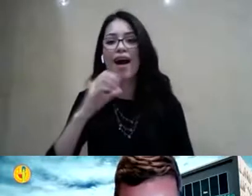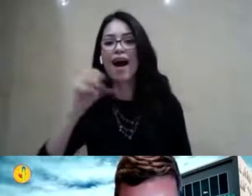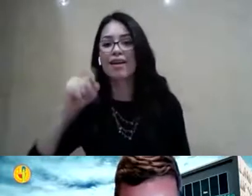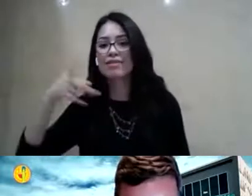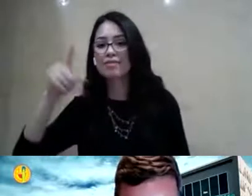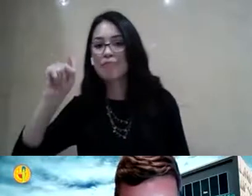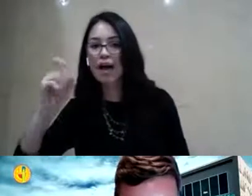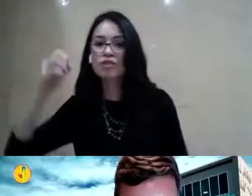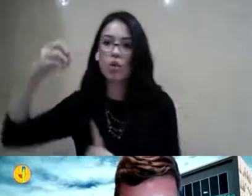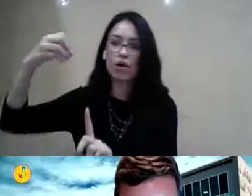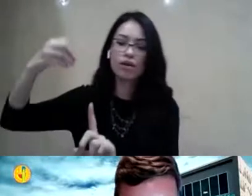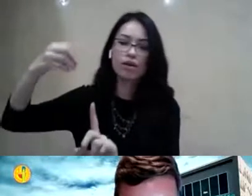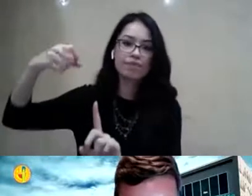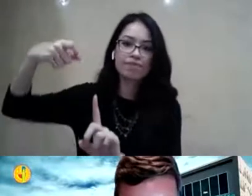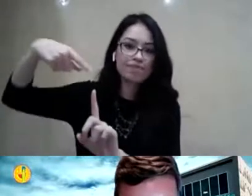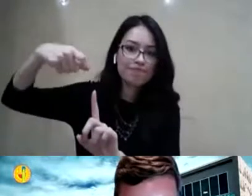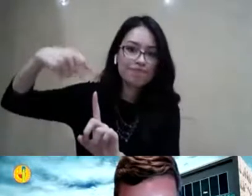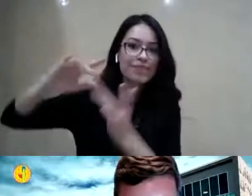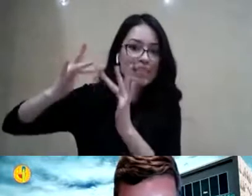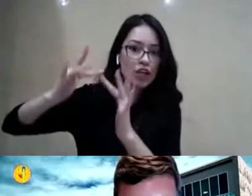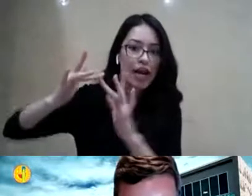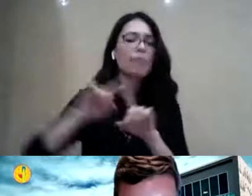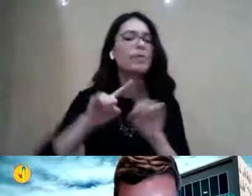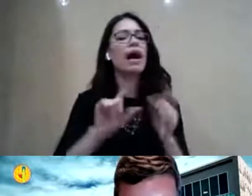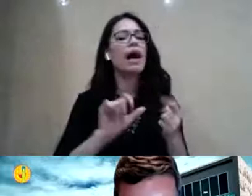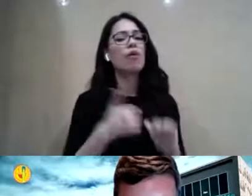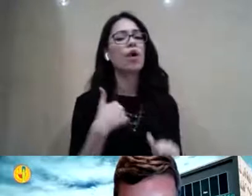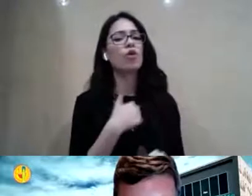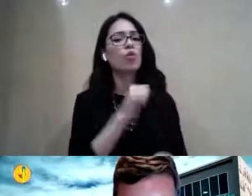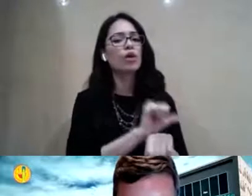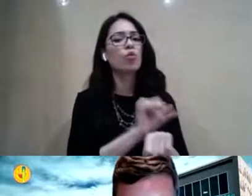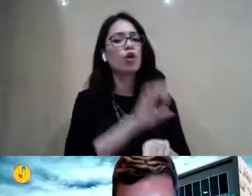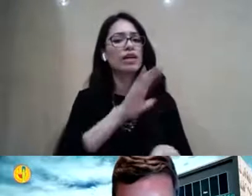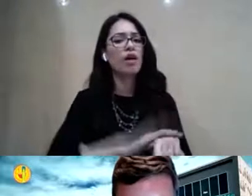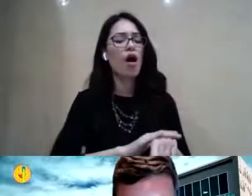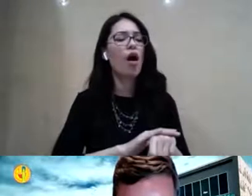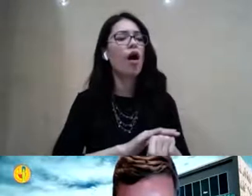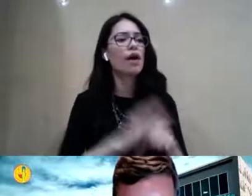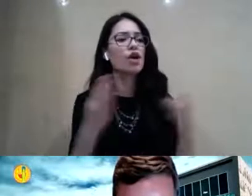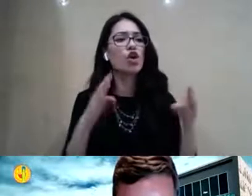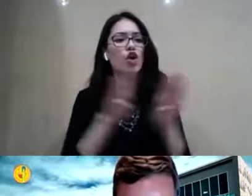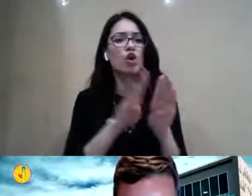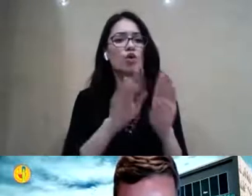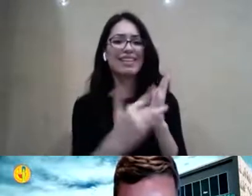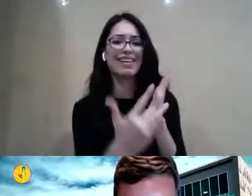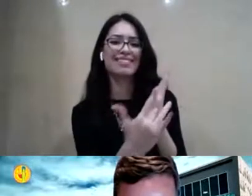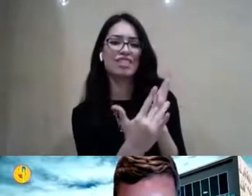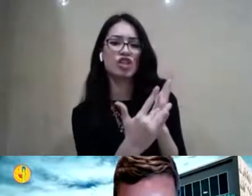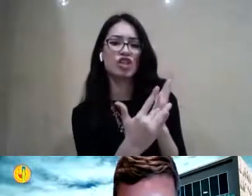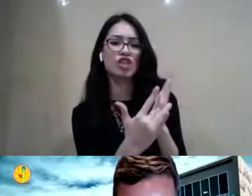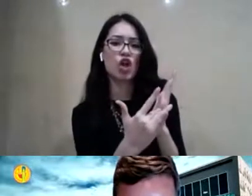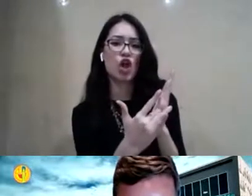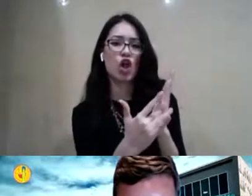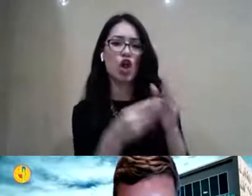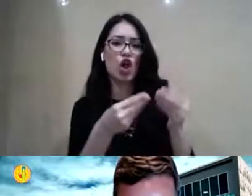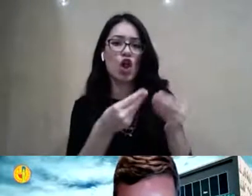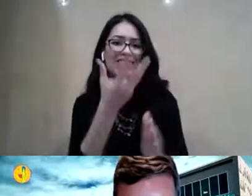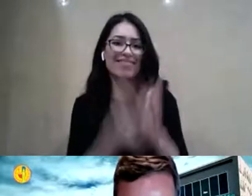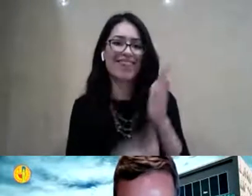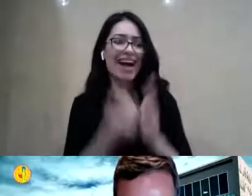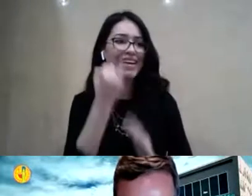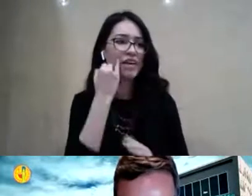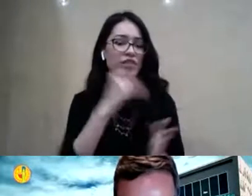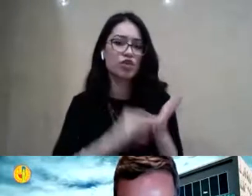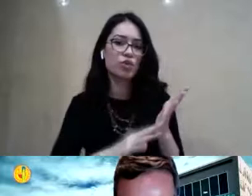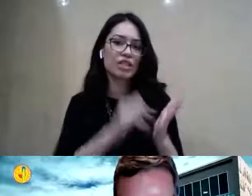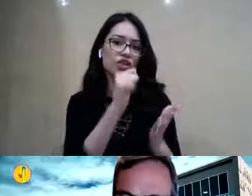hopefully. But how are we working on closing the digital divide for students who don't have steady access to learning right now? And are there other ways